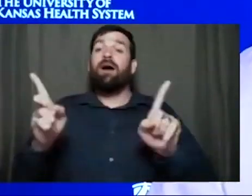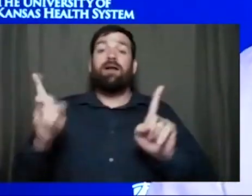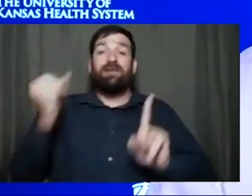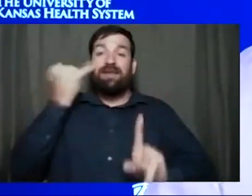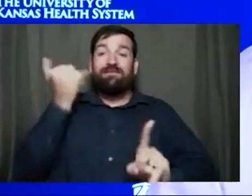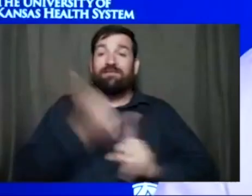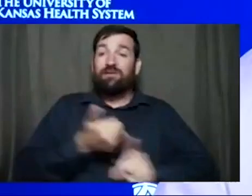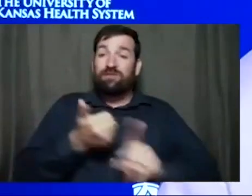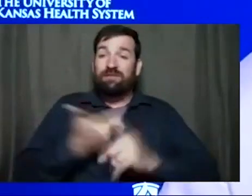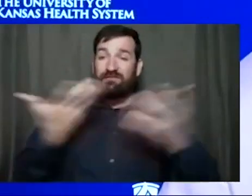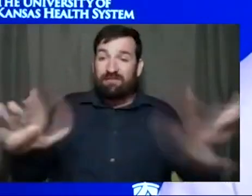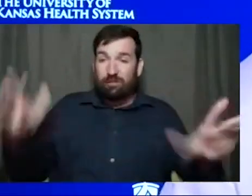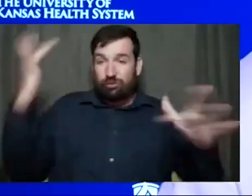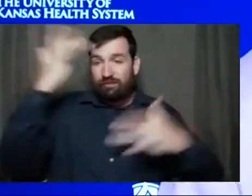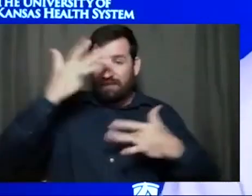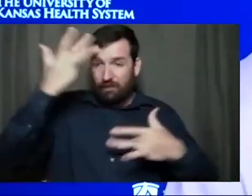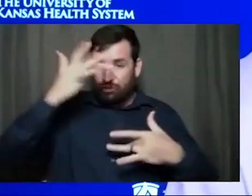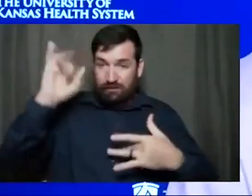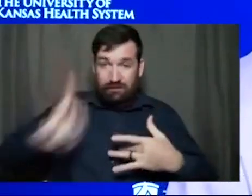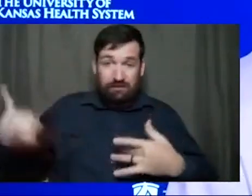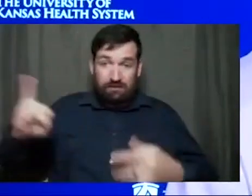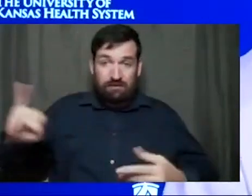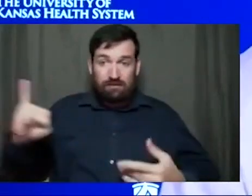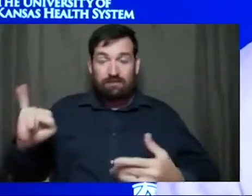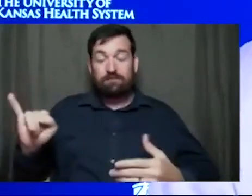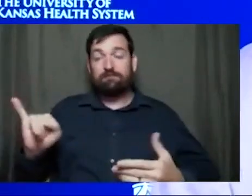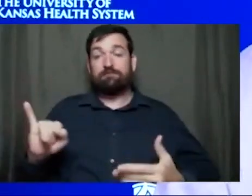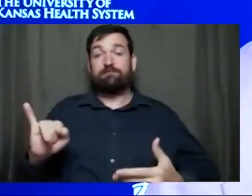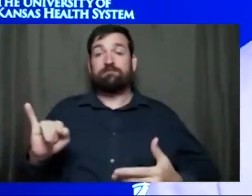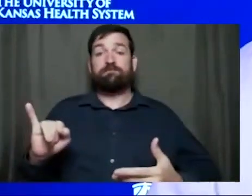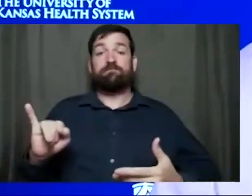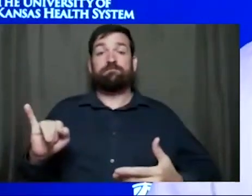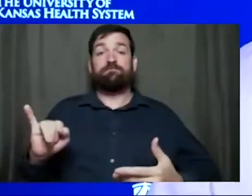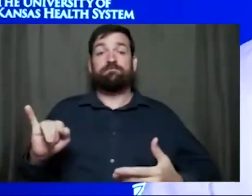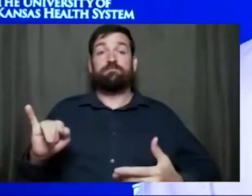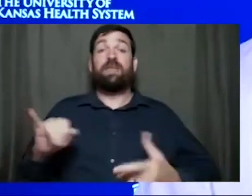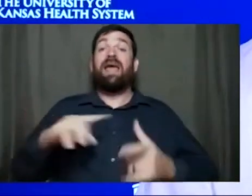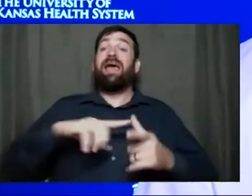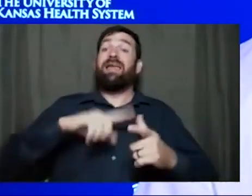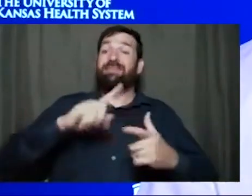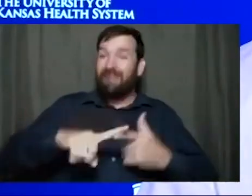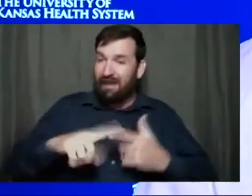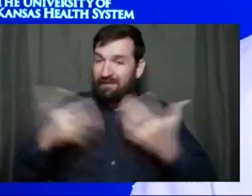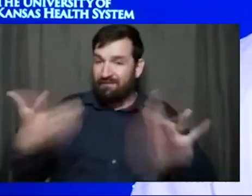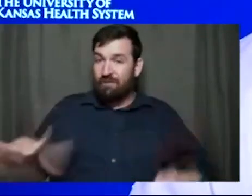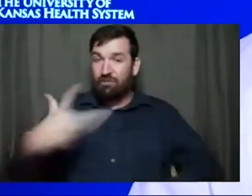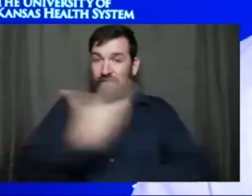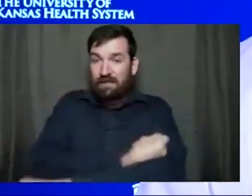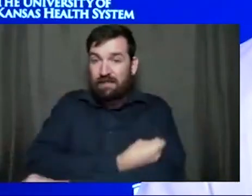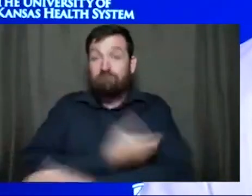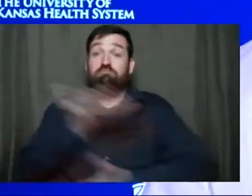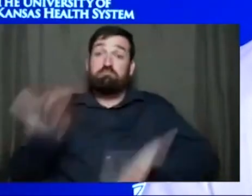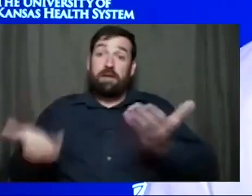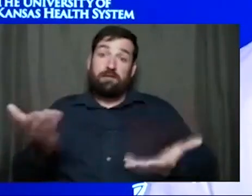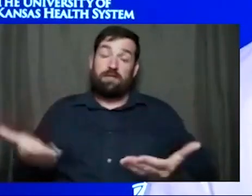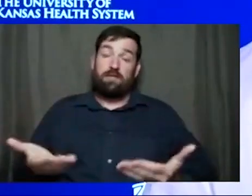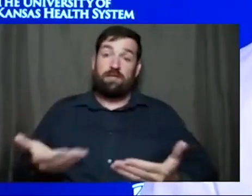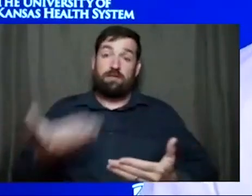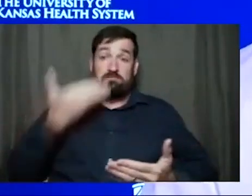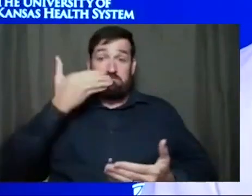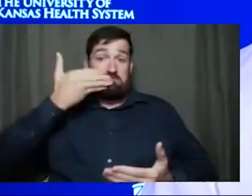and this is what we are seeing more and more, if you've had the infection and then you got vaccinated, you probably have better